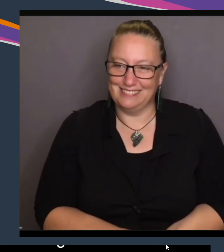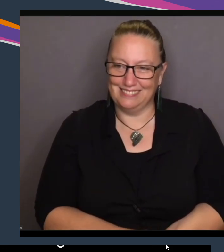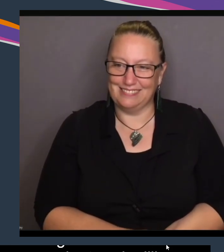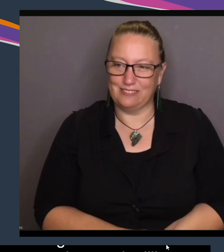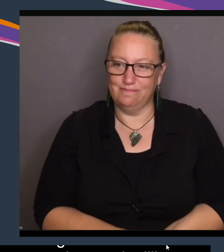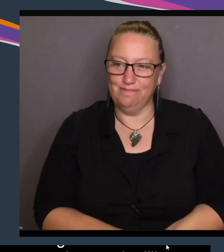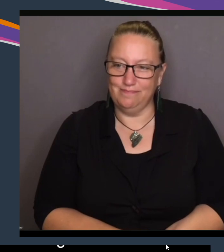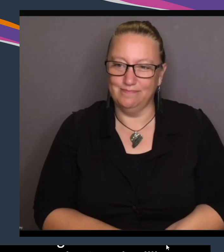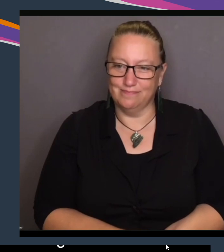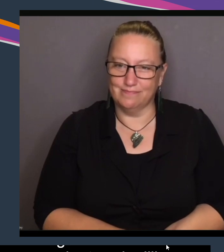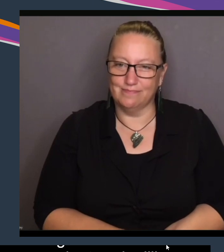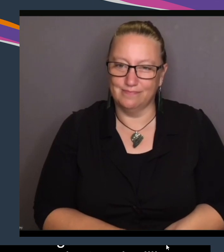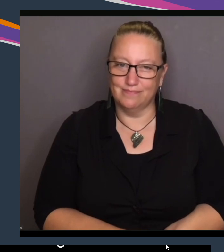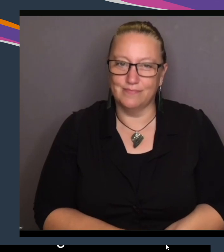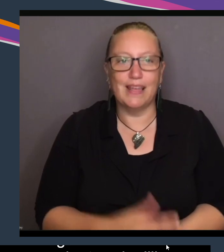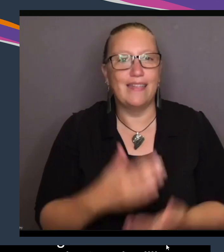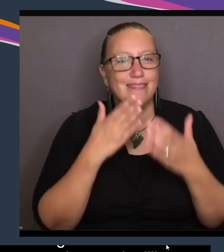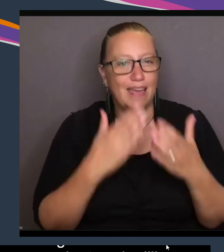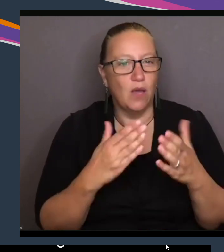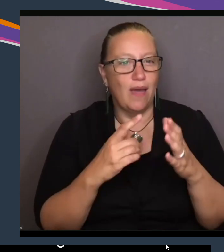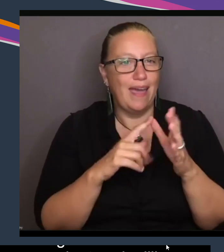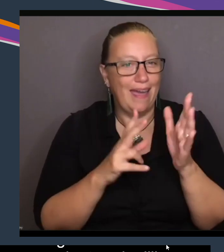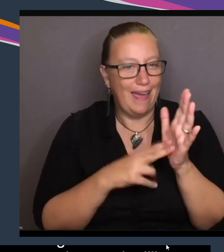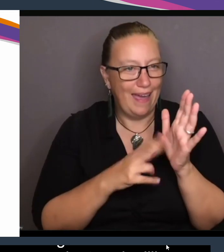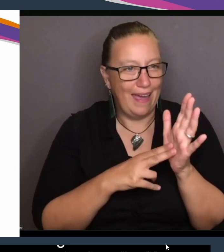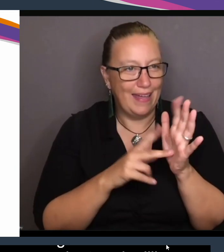Thank you, Anne, and I hope you're watching.